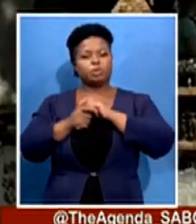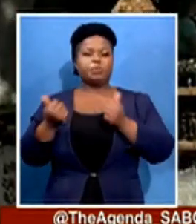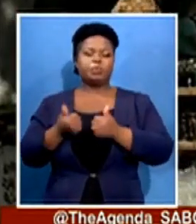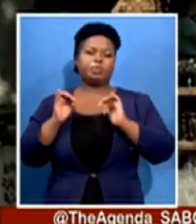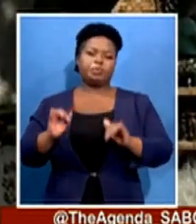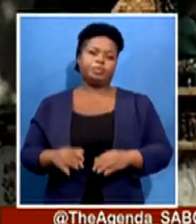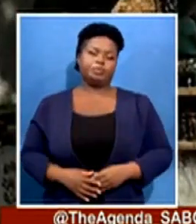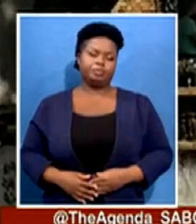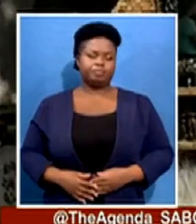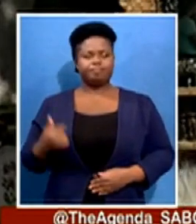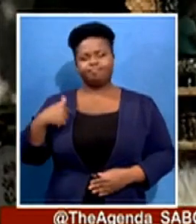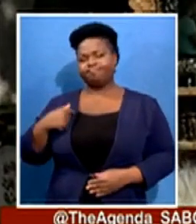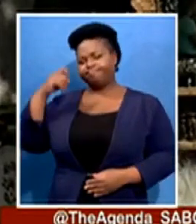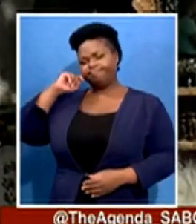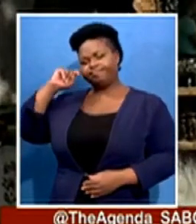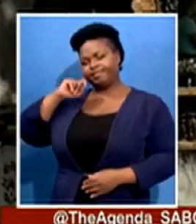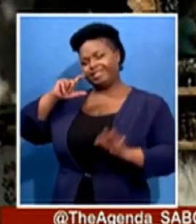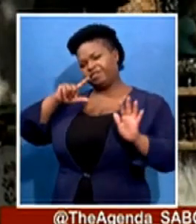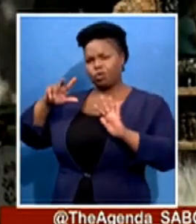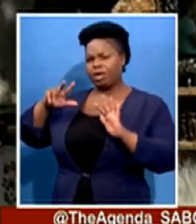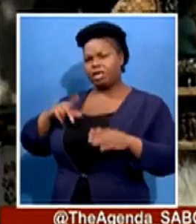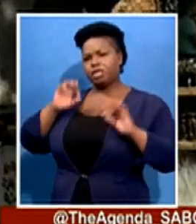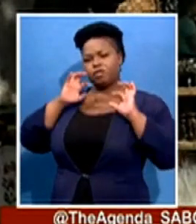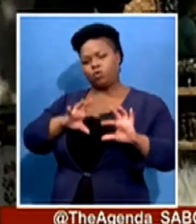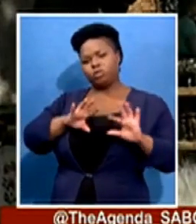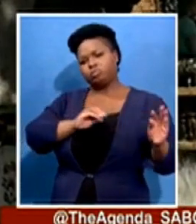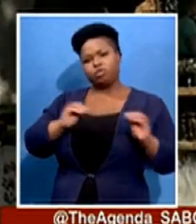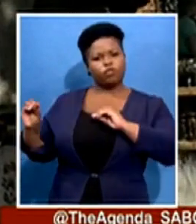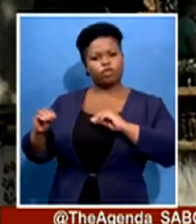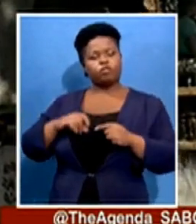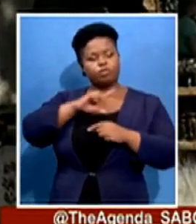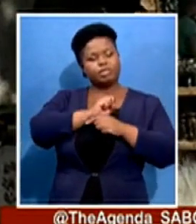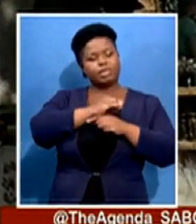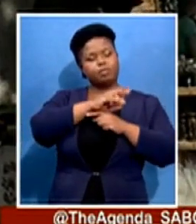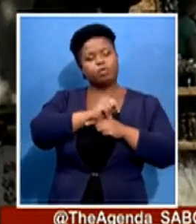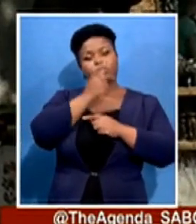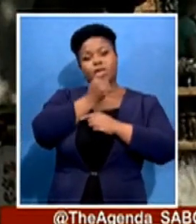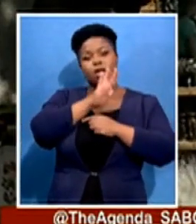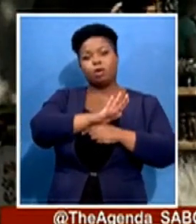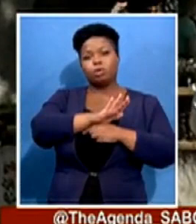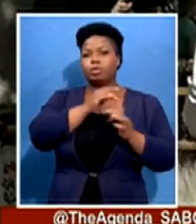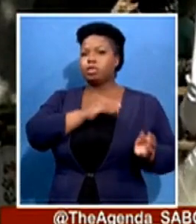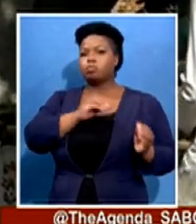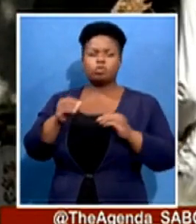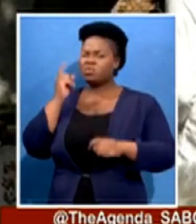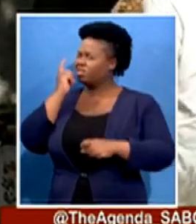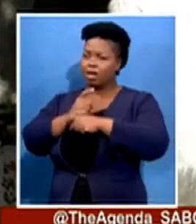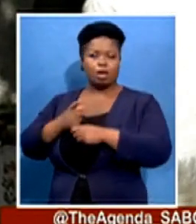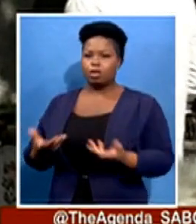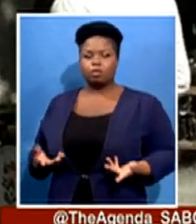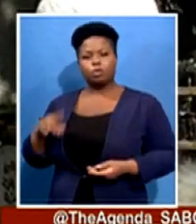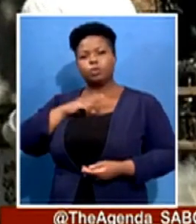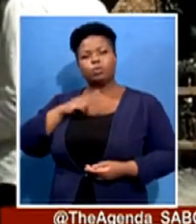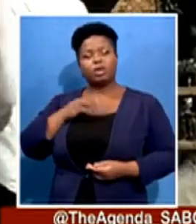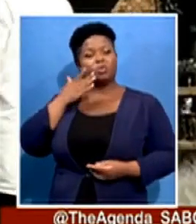we got forced to move out of Simonstown. And for me, it was very hard because when we moved to Ocean View, we had no freedom.